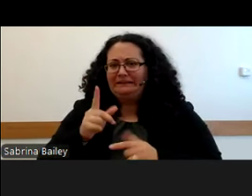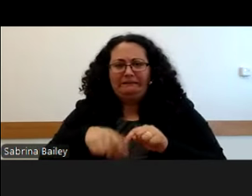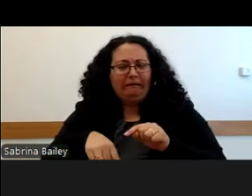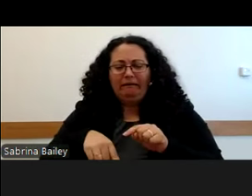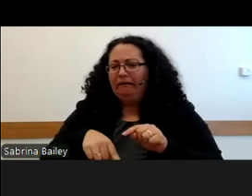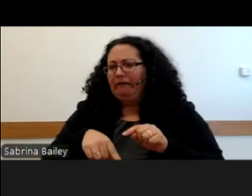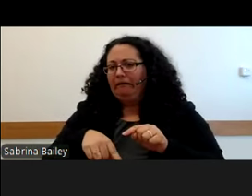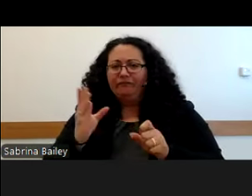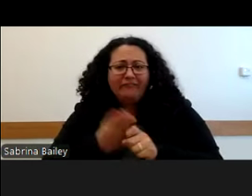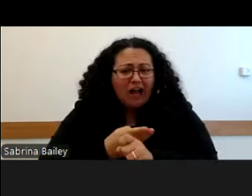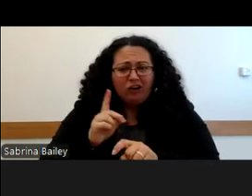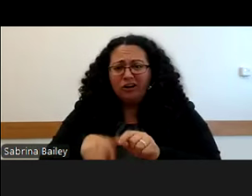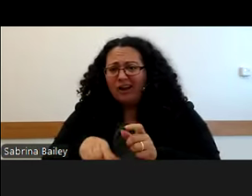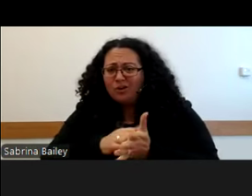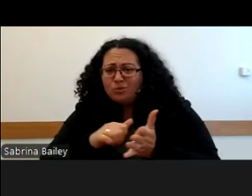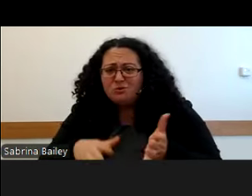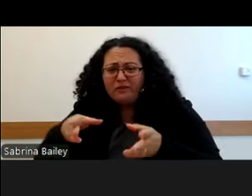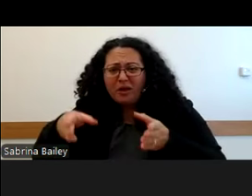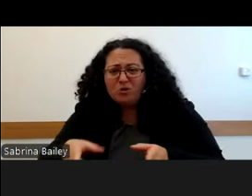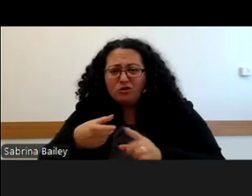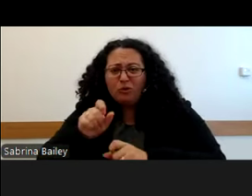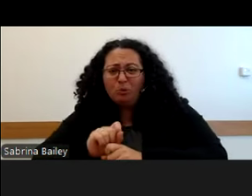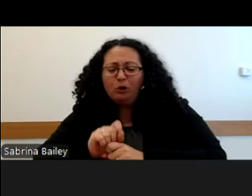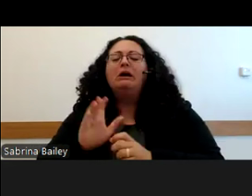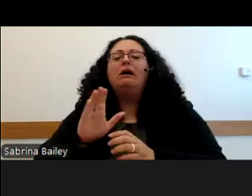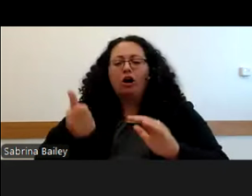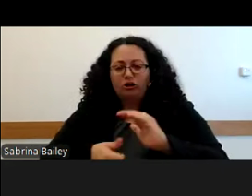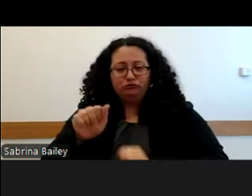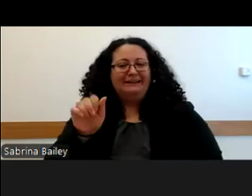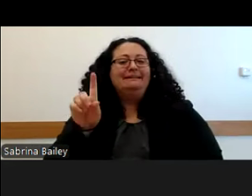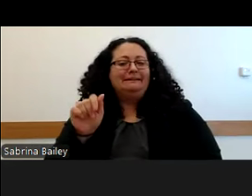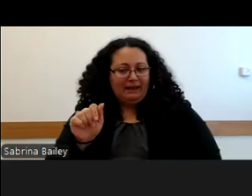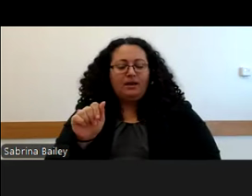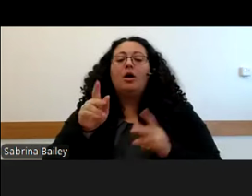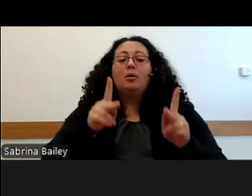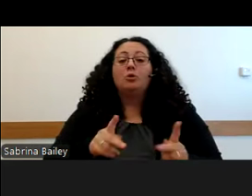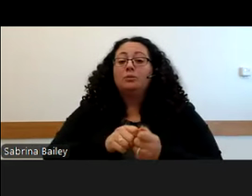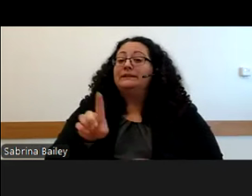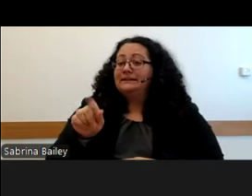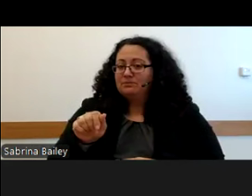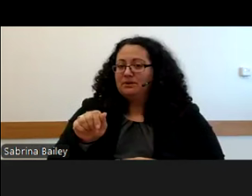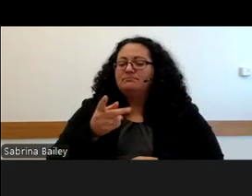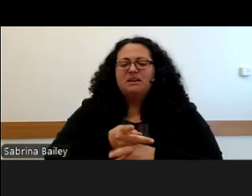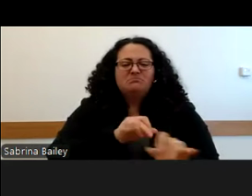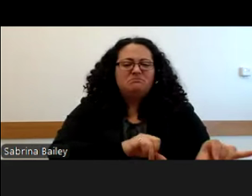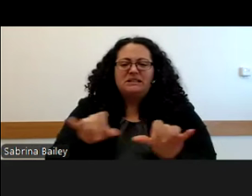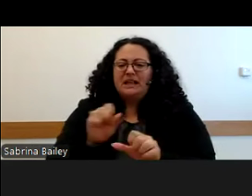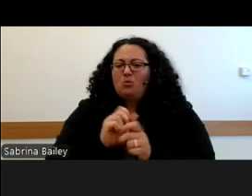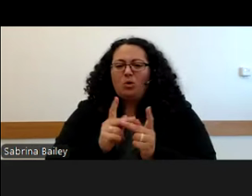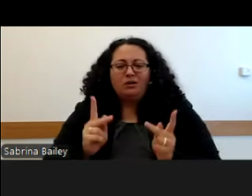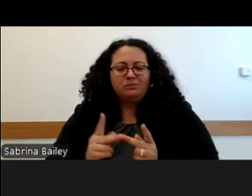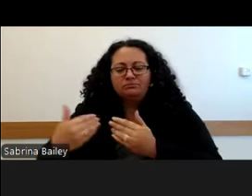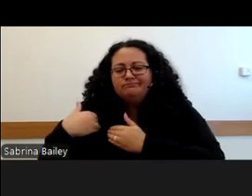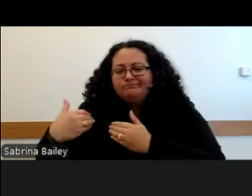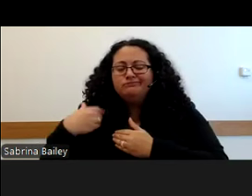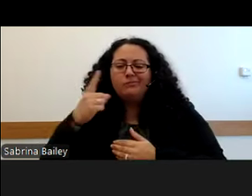get to fire them or get rid of them. So under the ADA, somebody with a disability is held to the same workplace standards of conduct